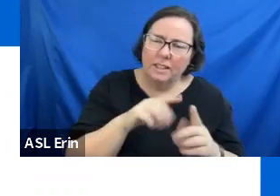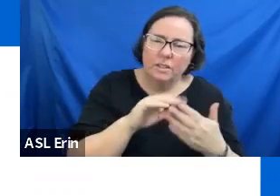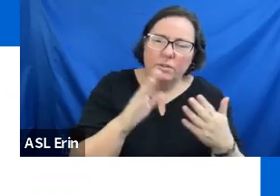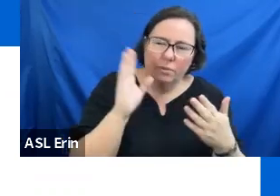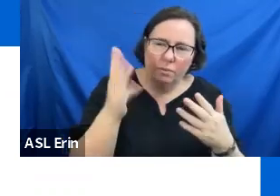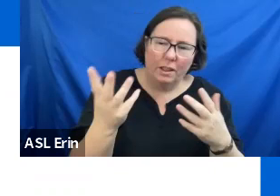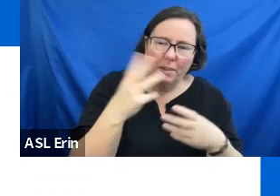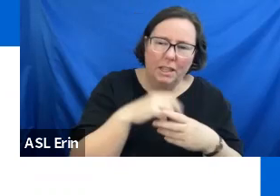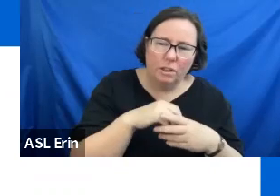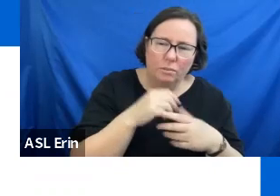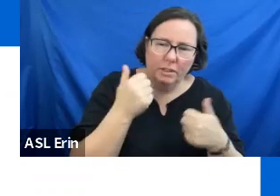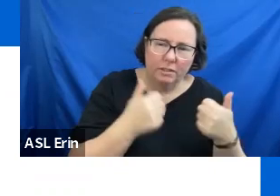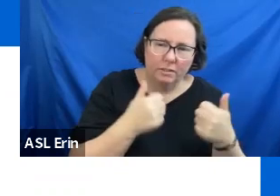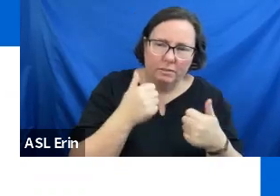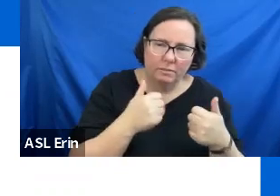be included?